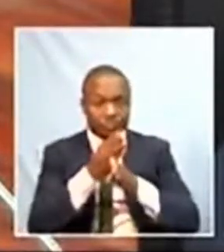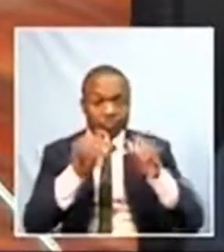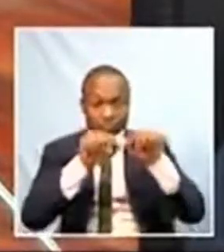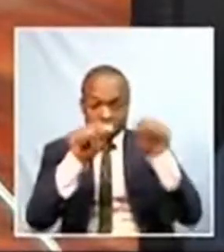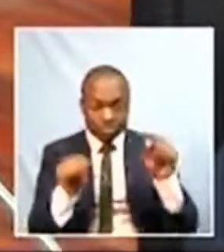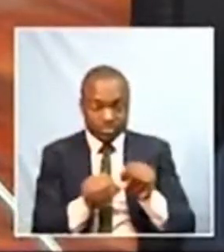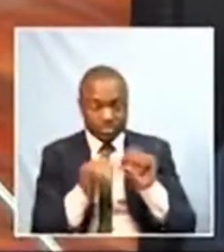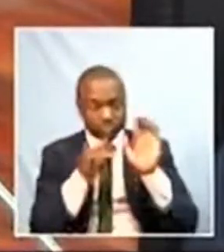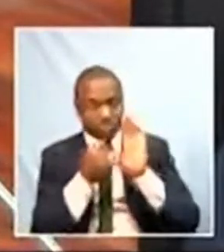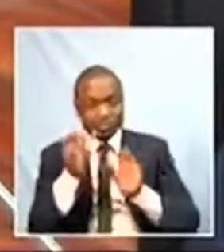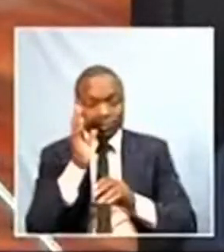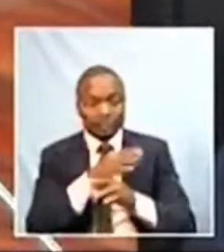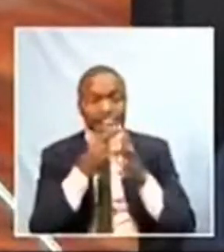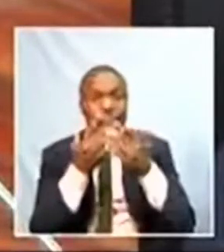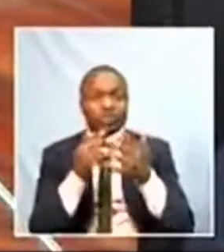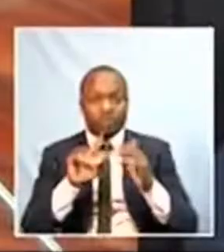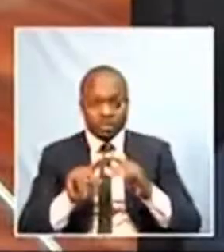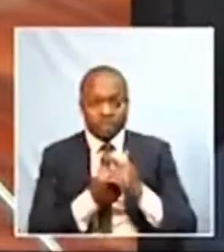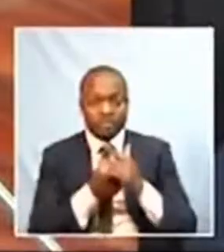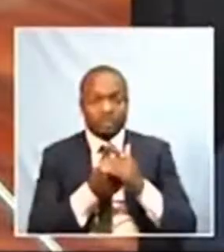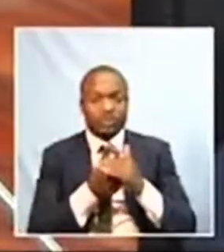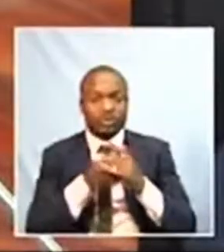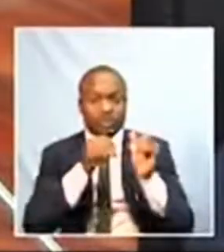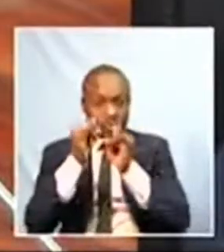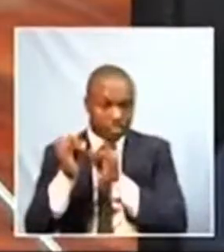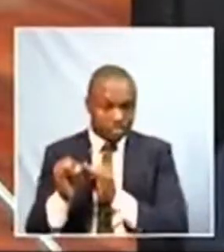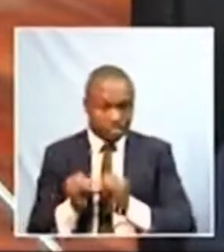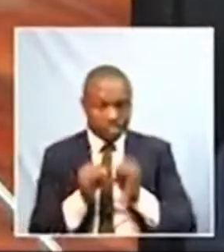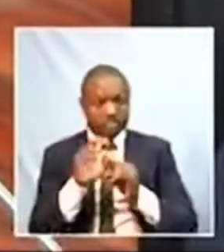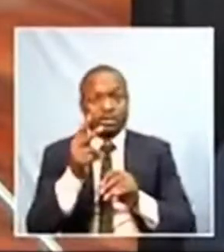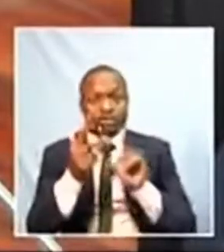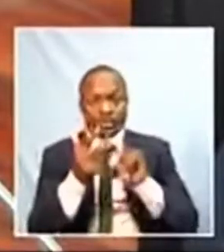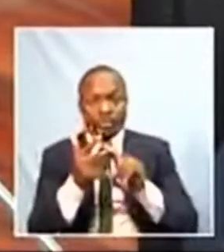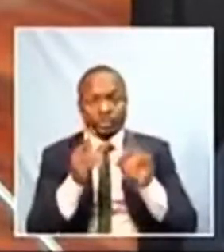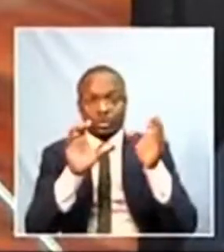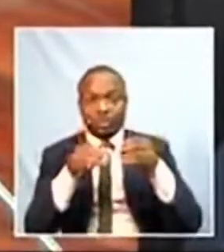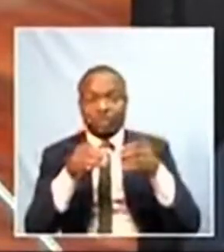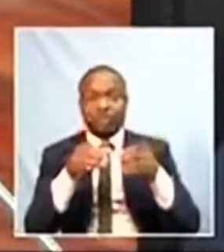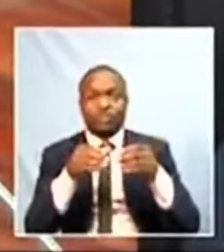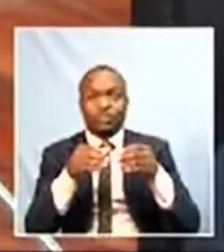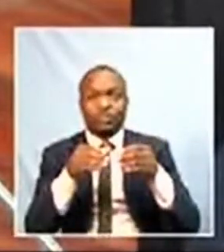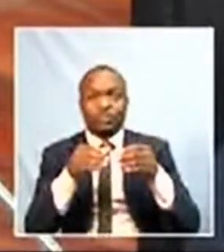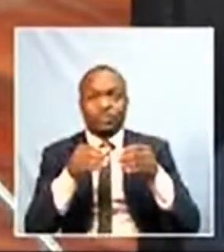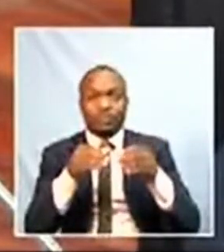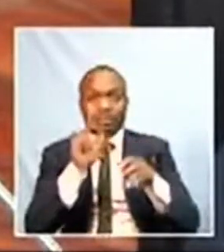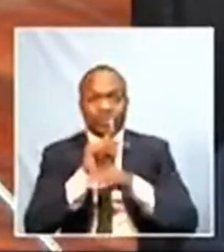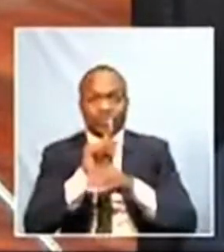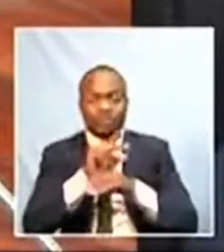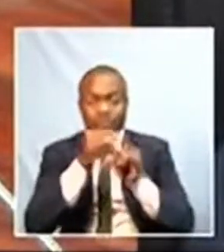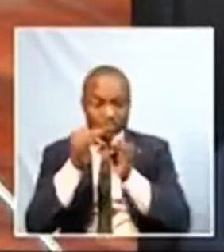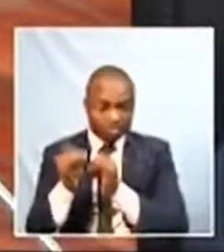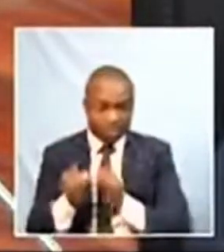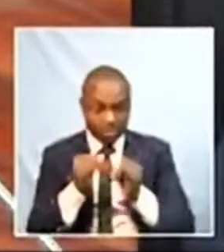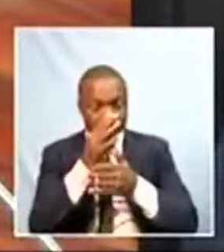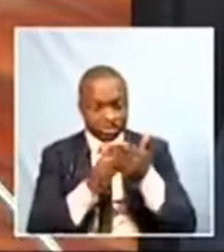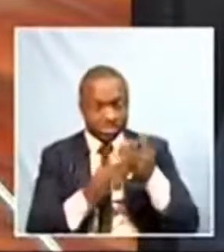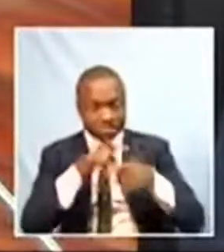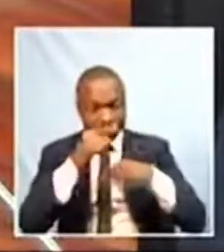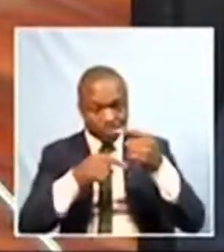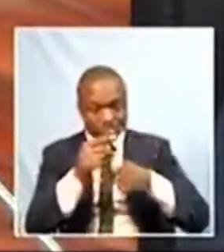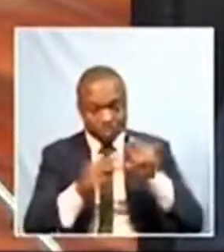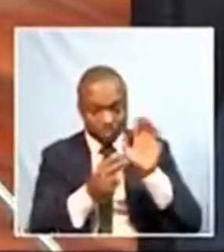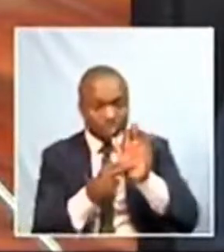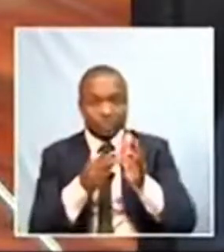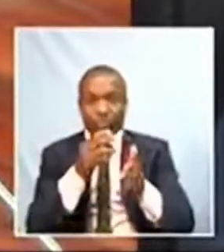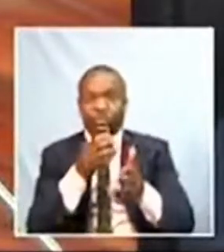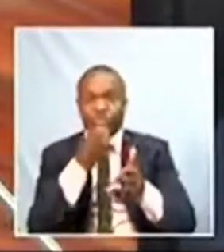works. Thirdly, the community projects have been implemented and some are still ongoing, as evidenced on the Appendix